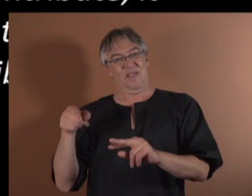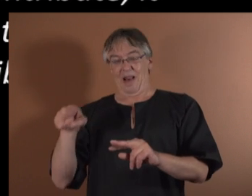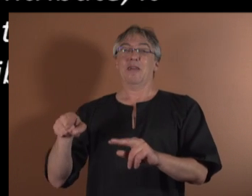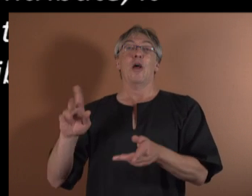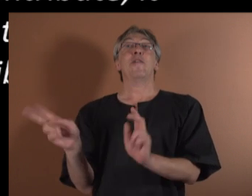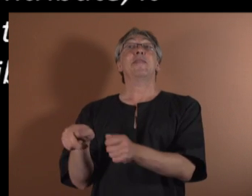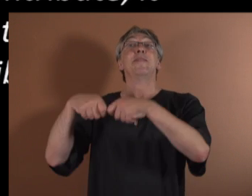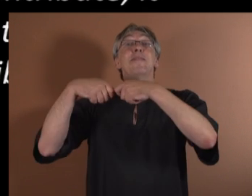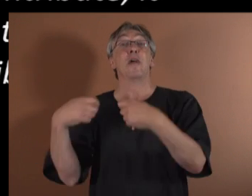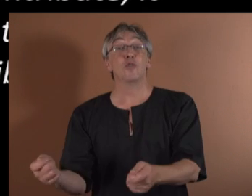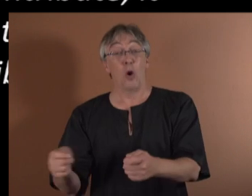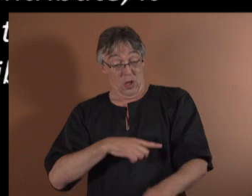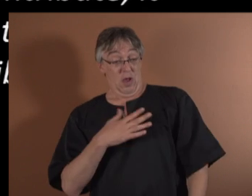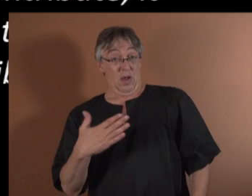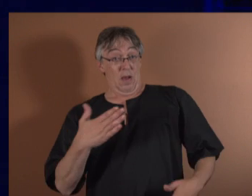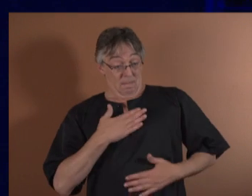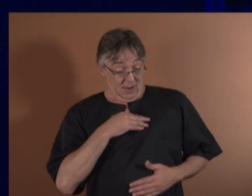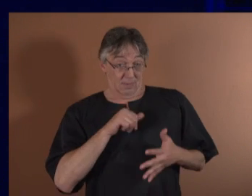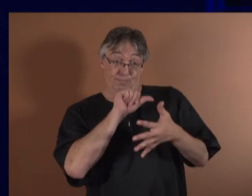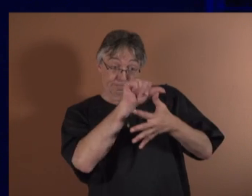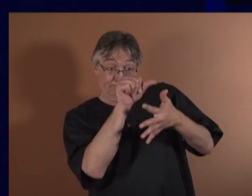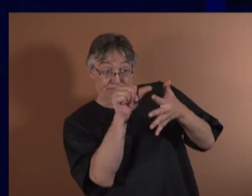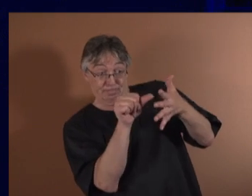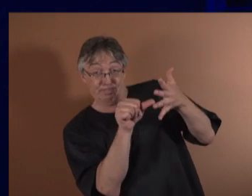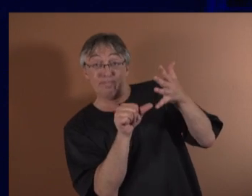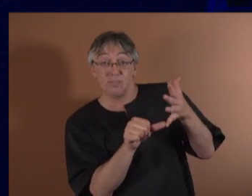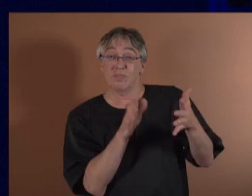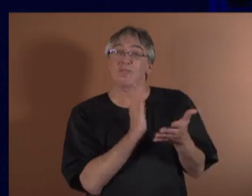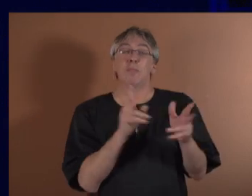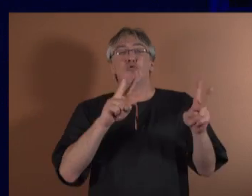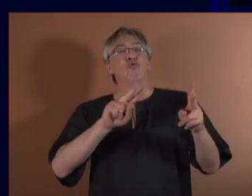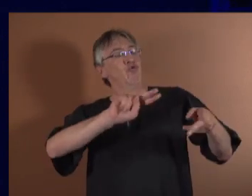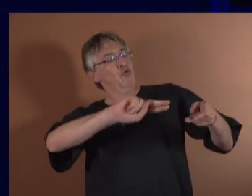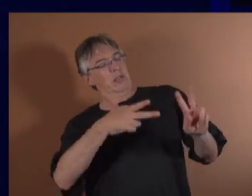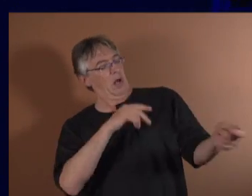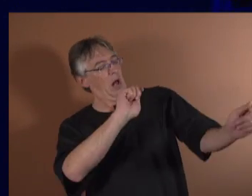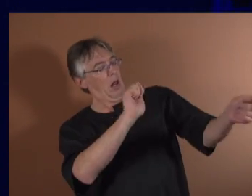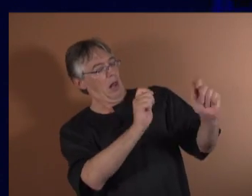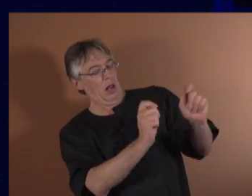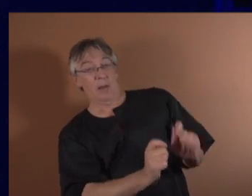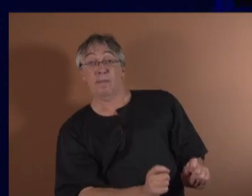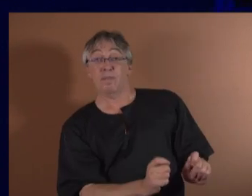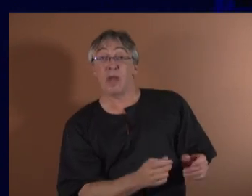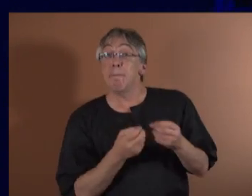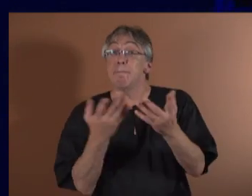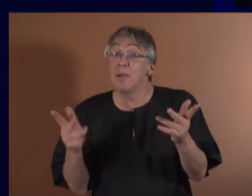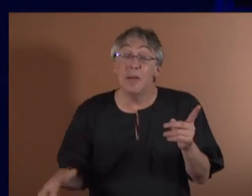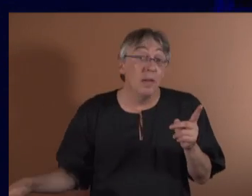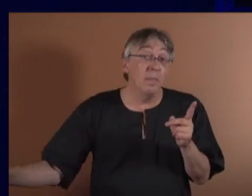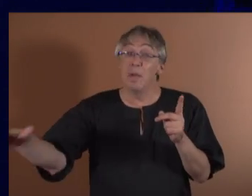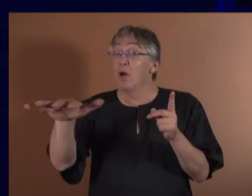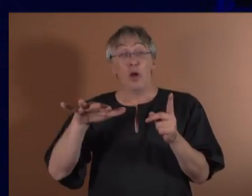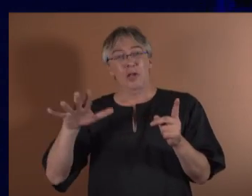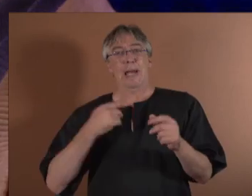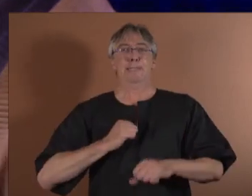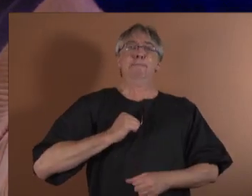Unnatural. And if you try to start that way, that's so unnatural, people naturally resist. And they don't play. Oftentimes it's passive